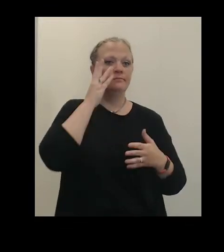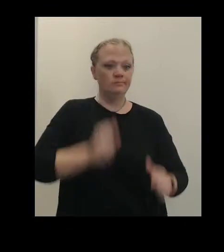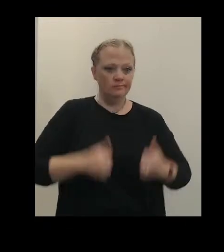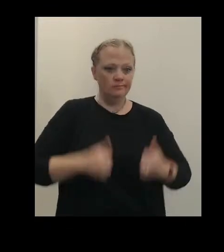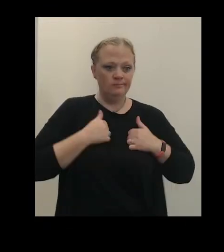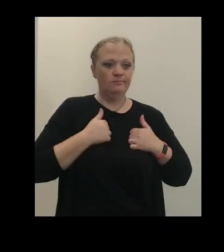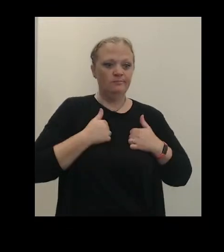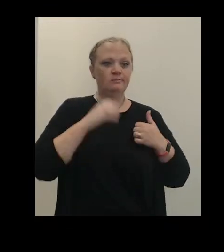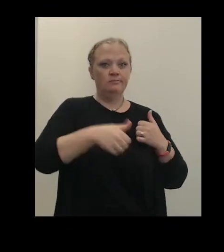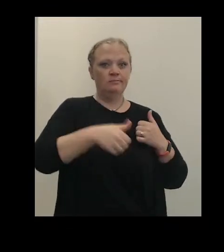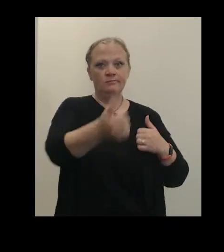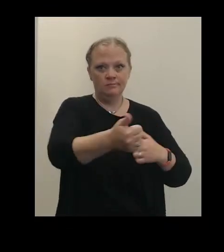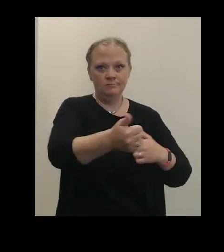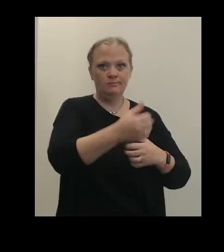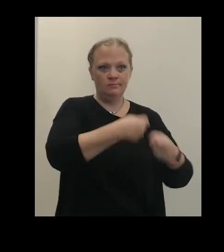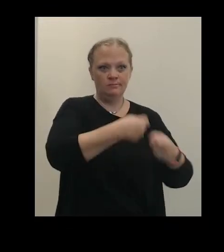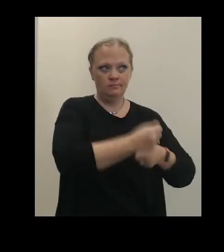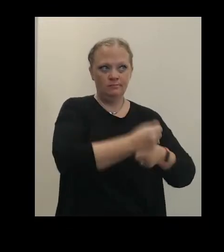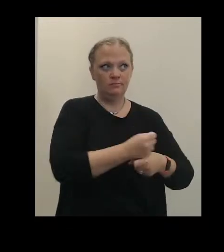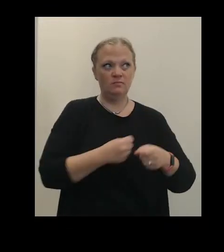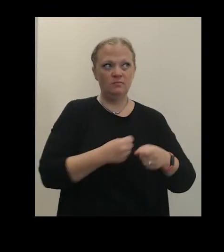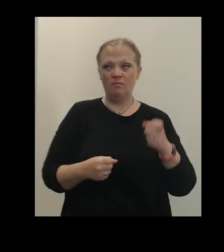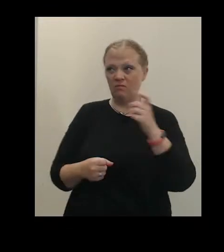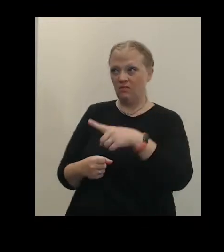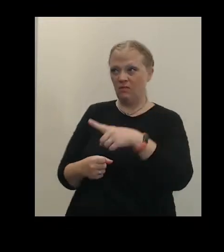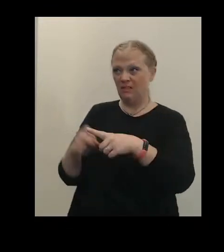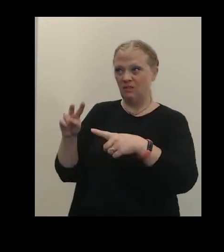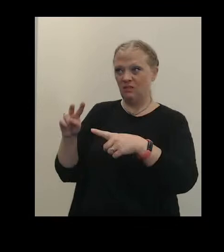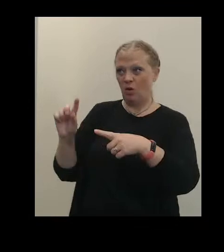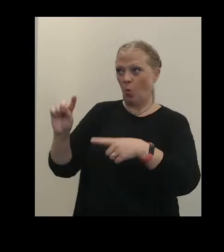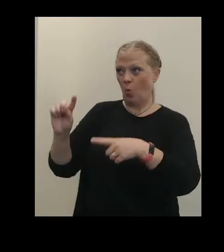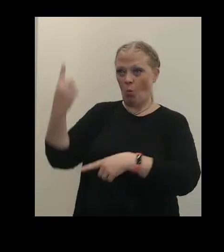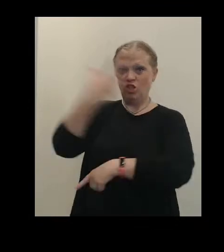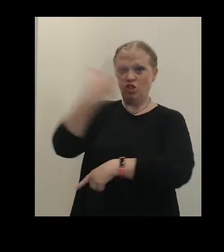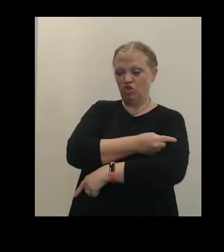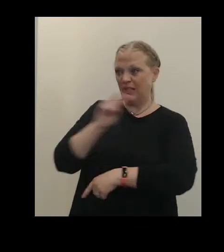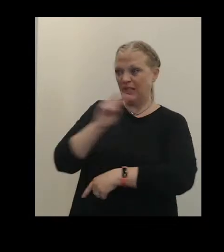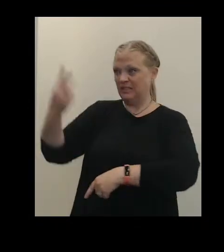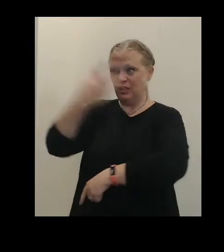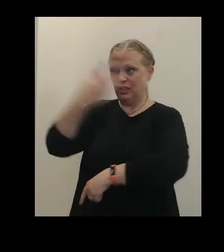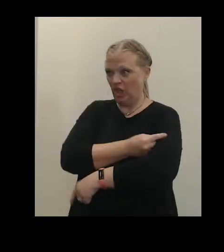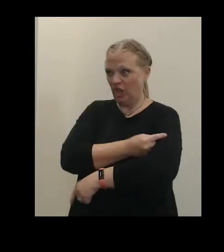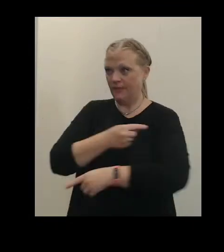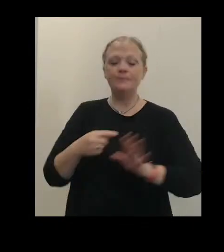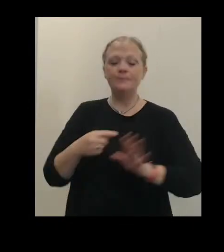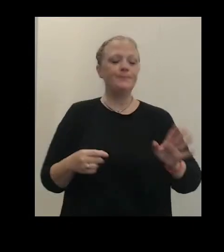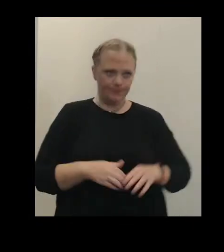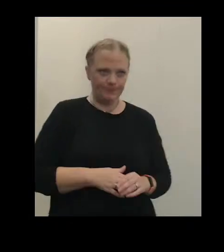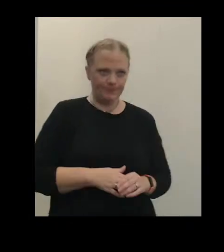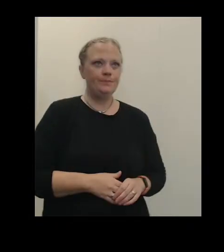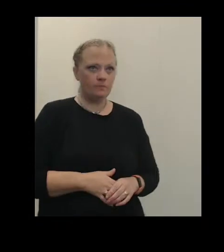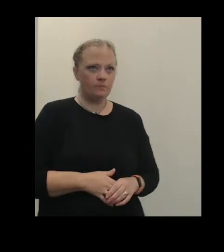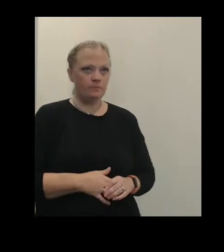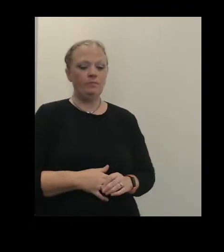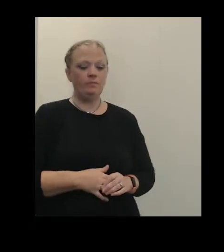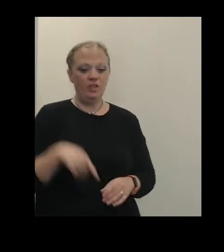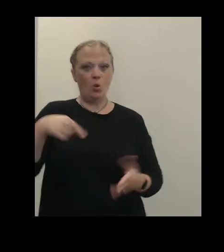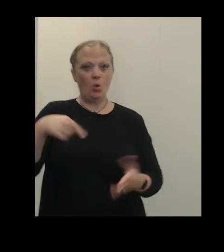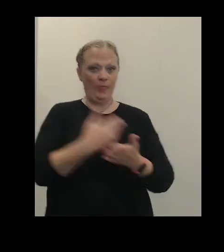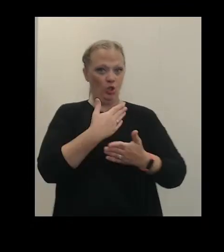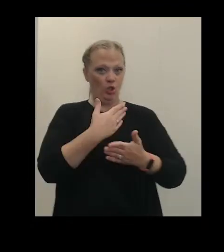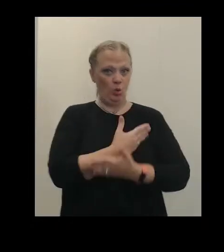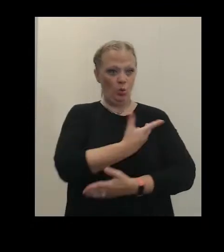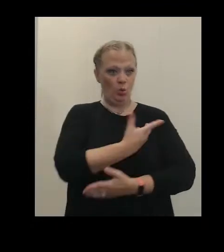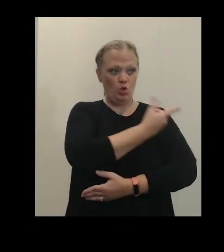Is it a one-stage shot, or you have to get a follow-up, the second shot as well? Right. These new vaccines